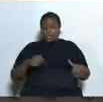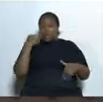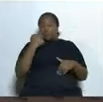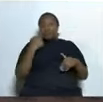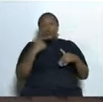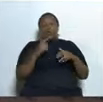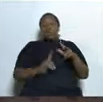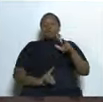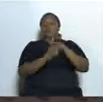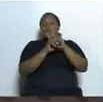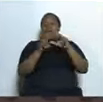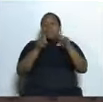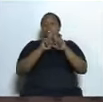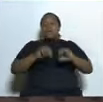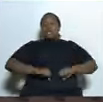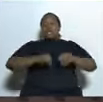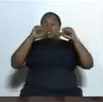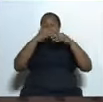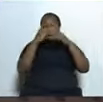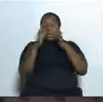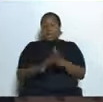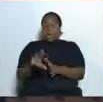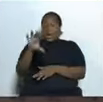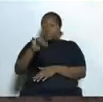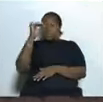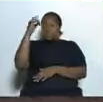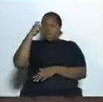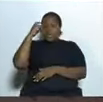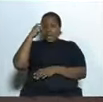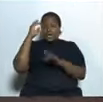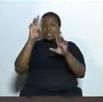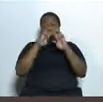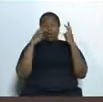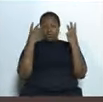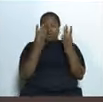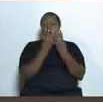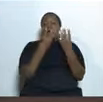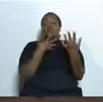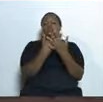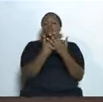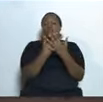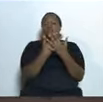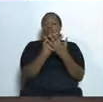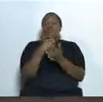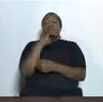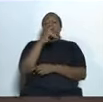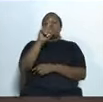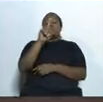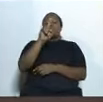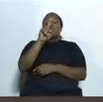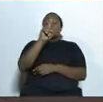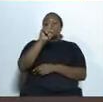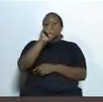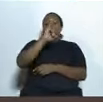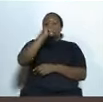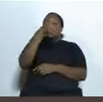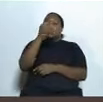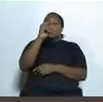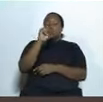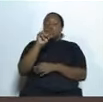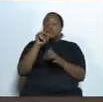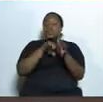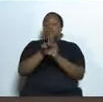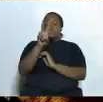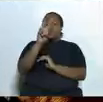leader to take the minds of the world captive. What does 1 John 2 verse 19